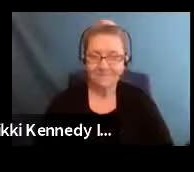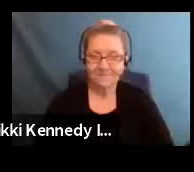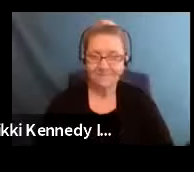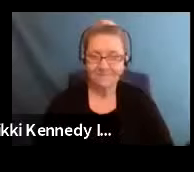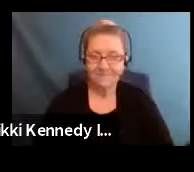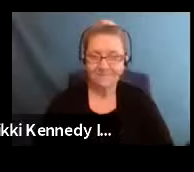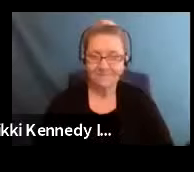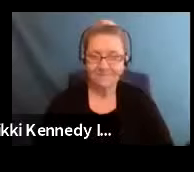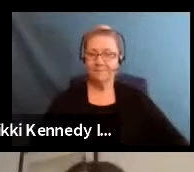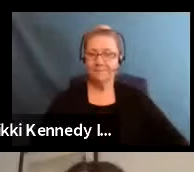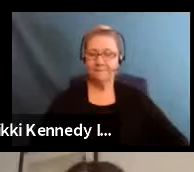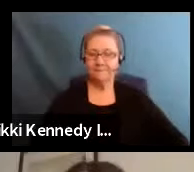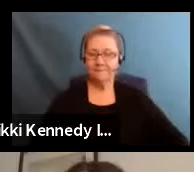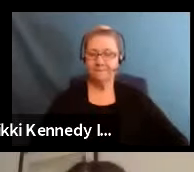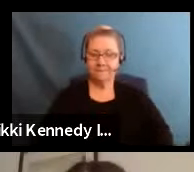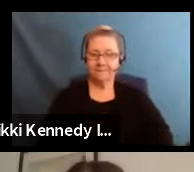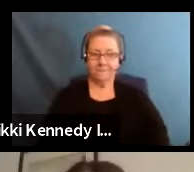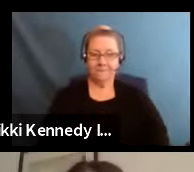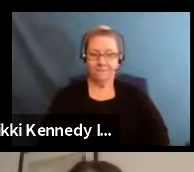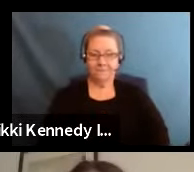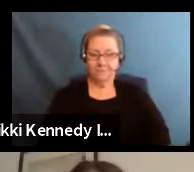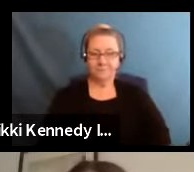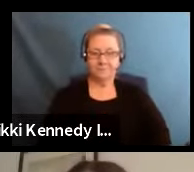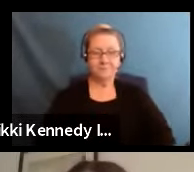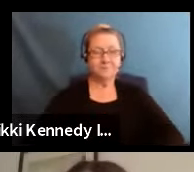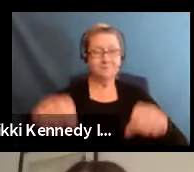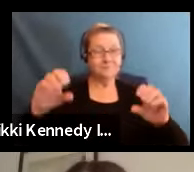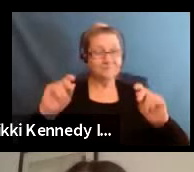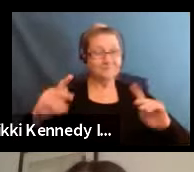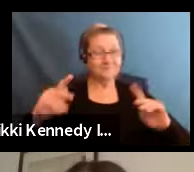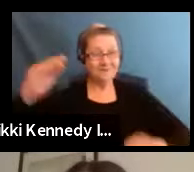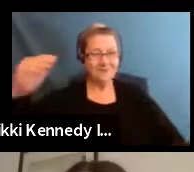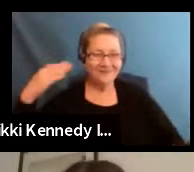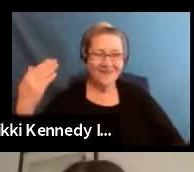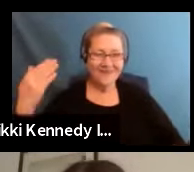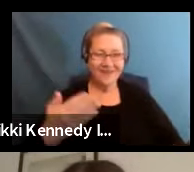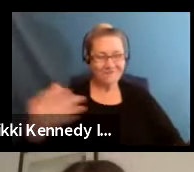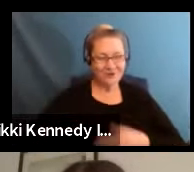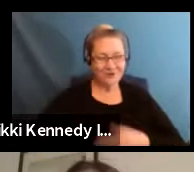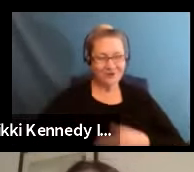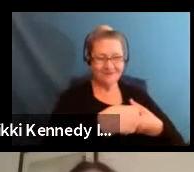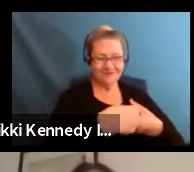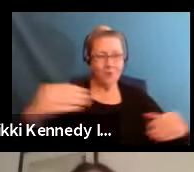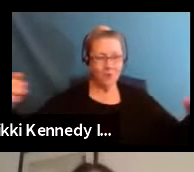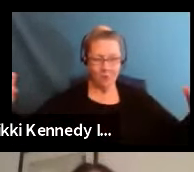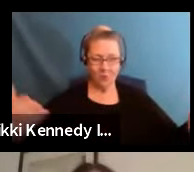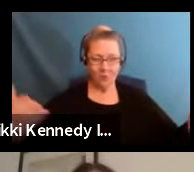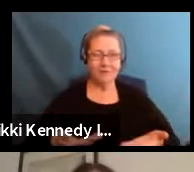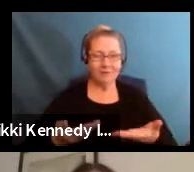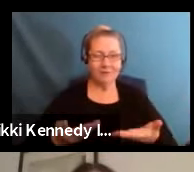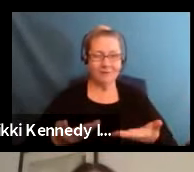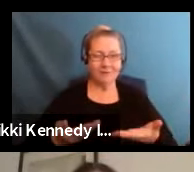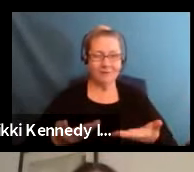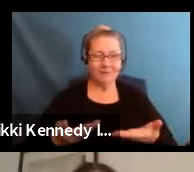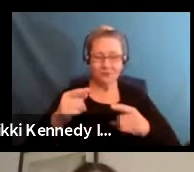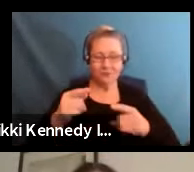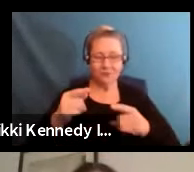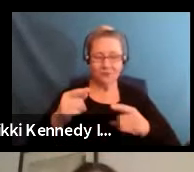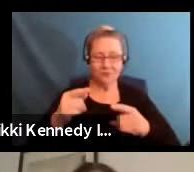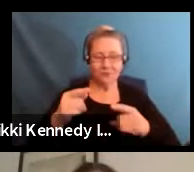Um, well, thank you everyone for joining us. I want to welcome you to